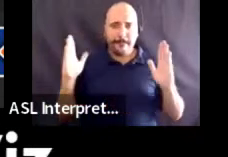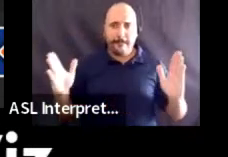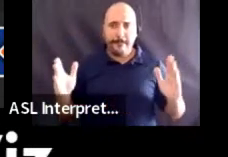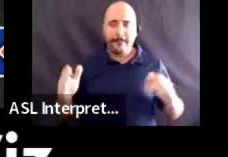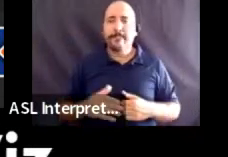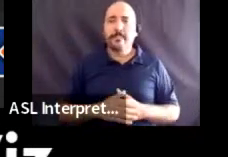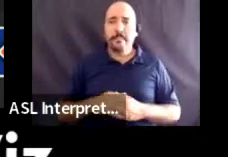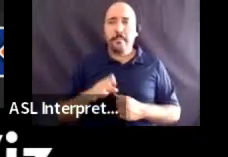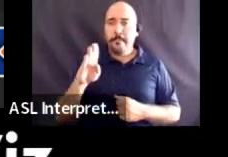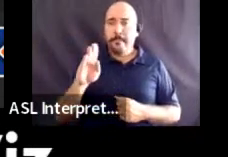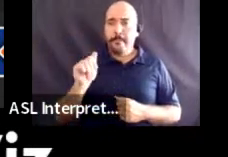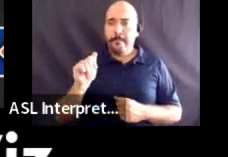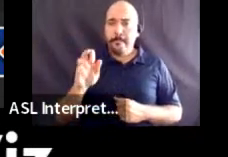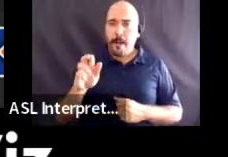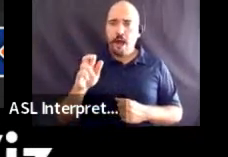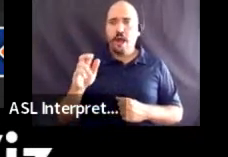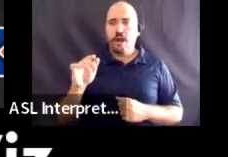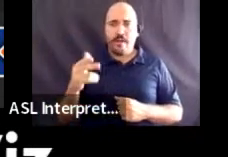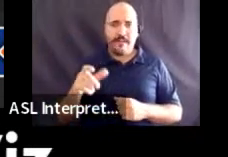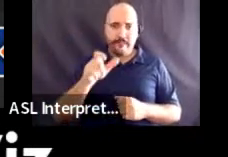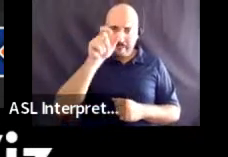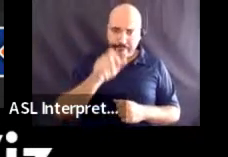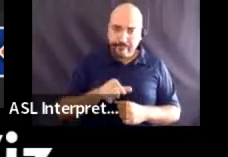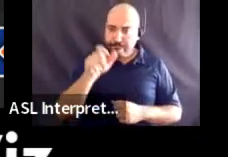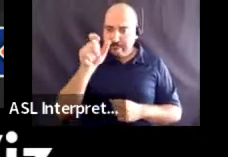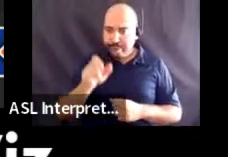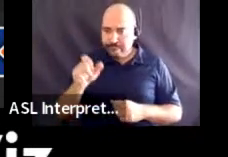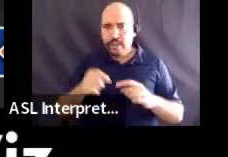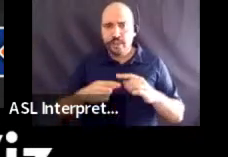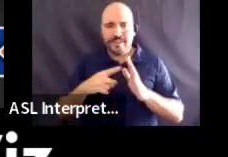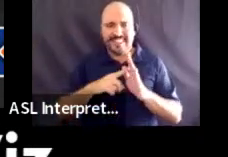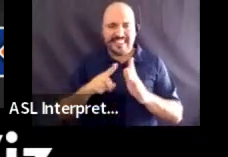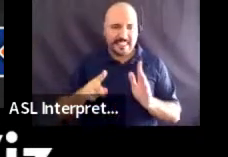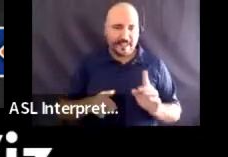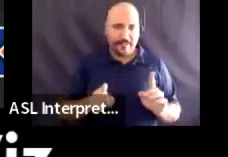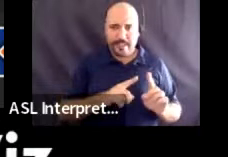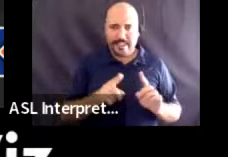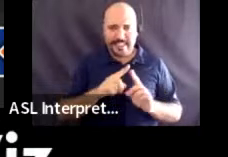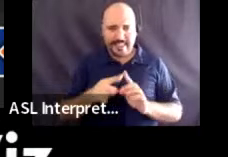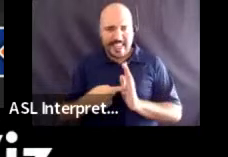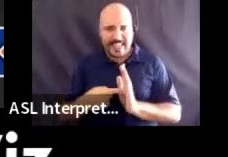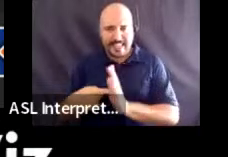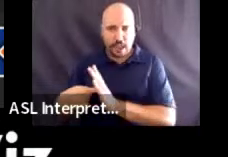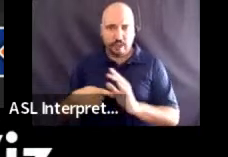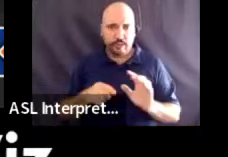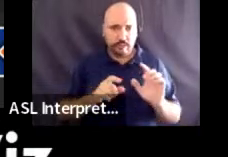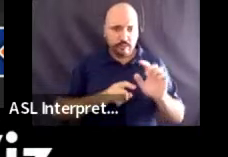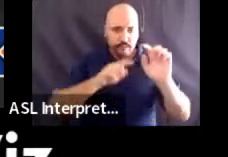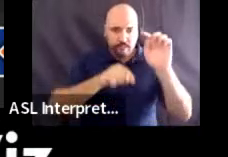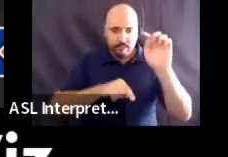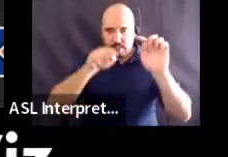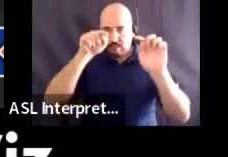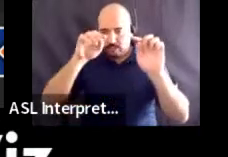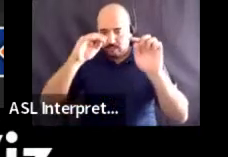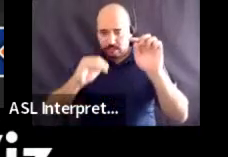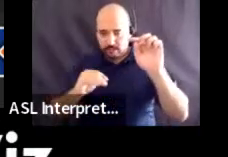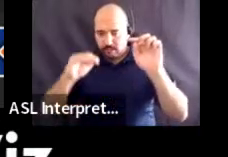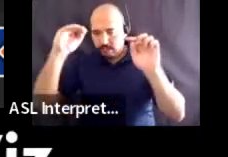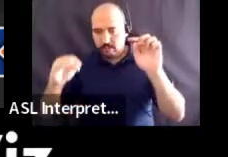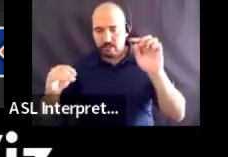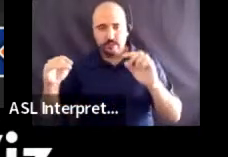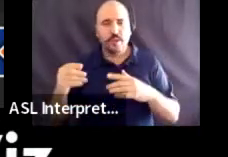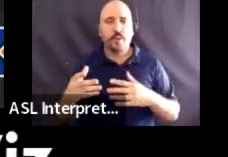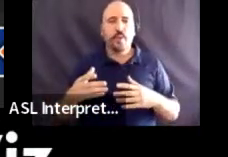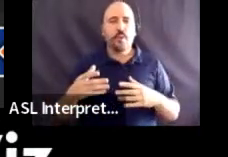graphs comparing different indicators, right? So these are things, right, that can help you then figure out what to include when